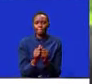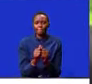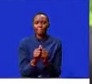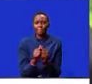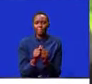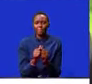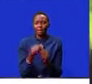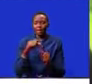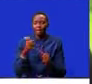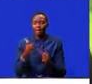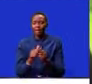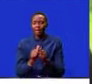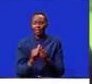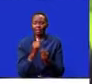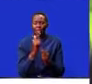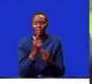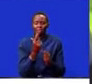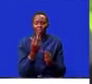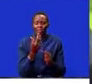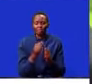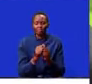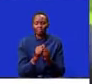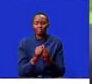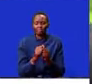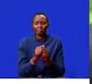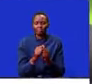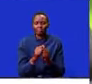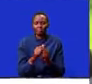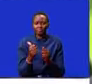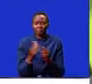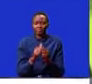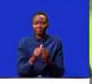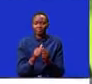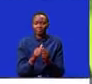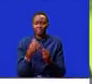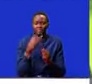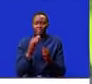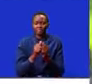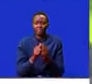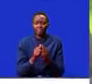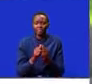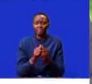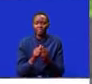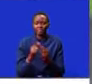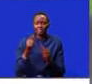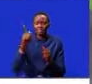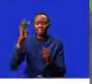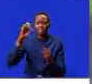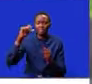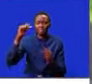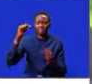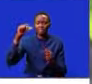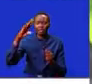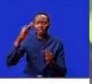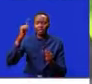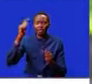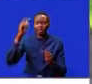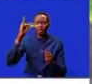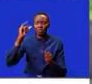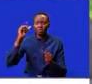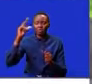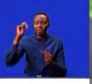Number two, one of the other concerns that we had was deductions that were not being remitted. Up to